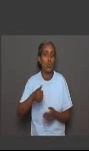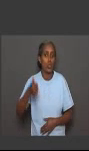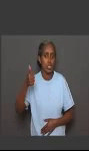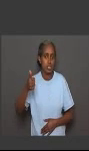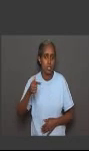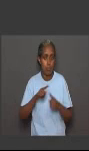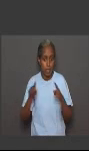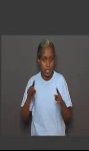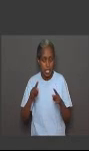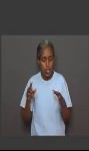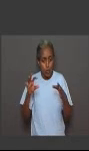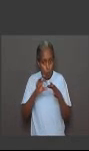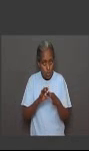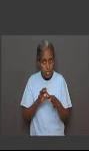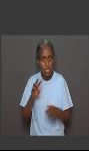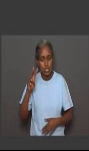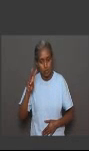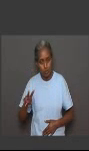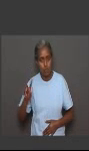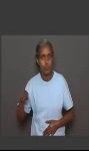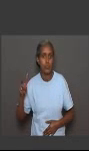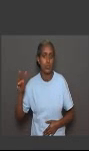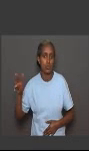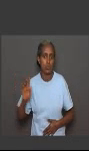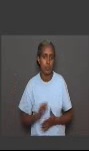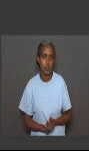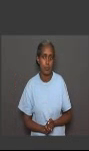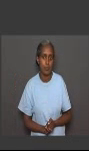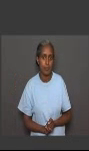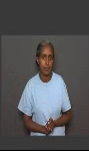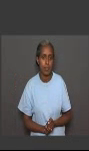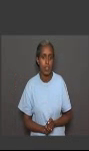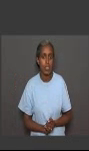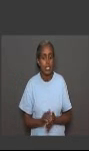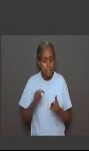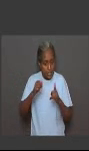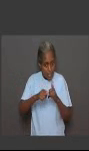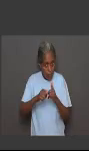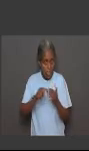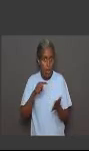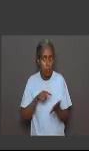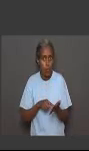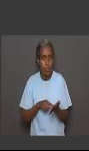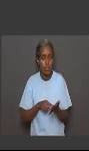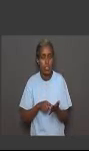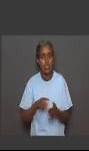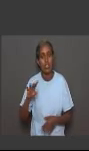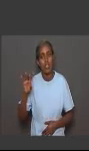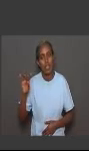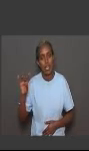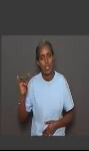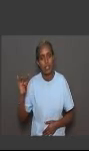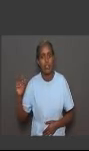at coordinates 2, 2. Its terminal point is at